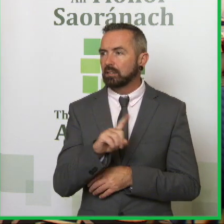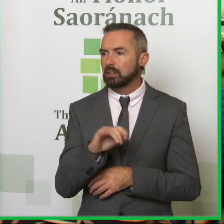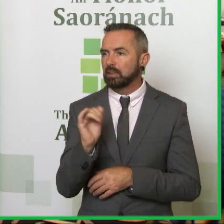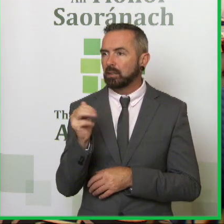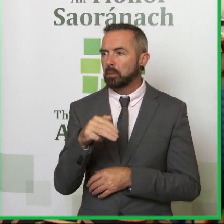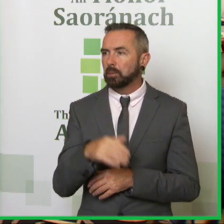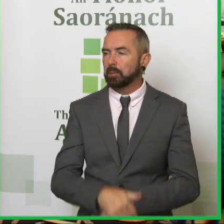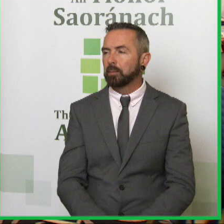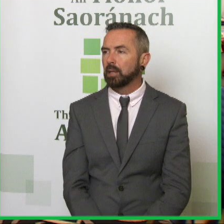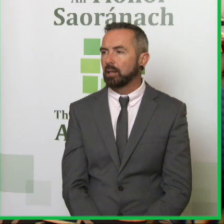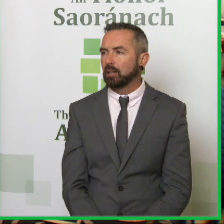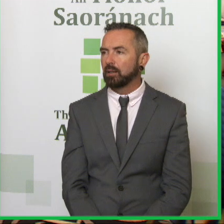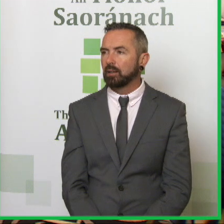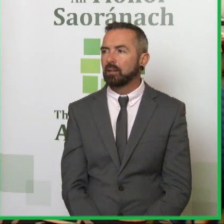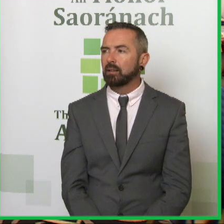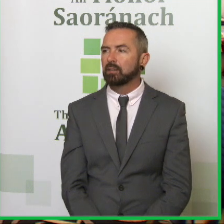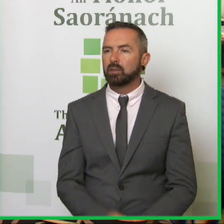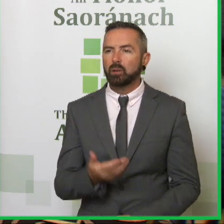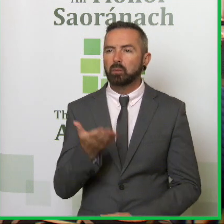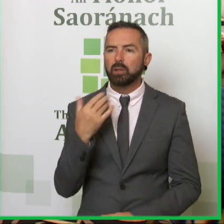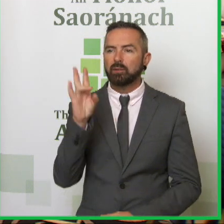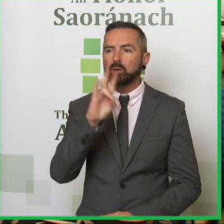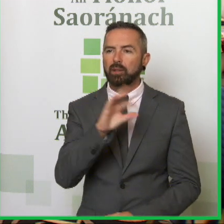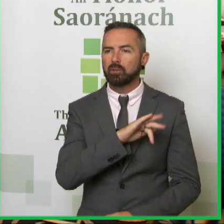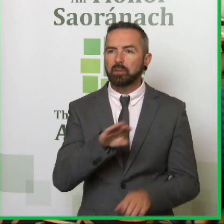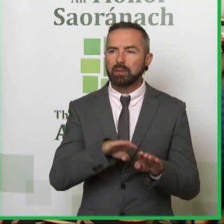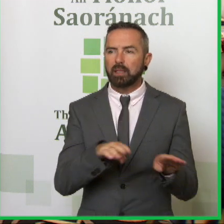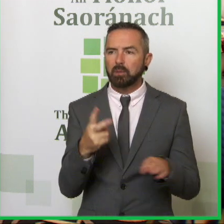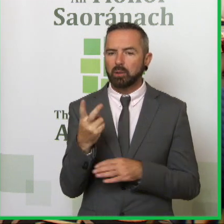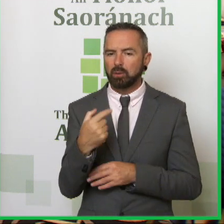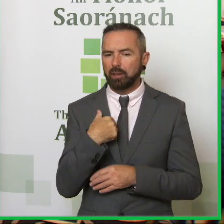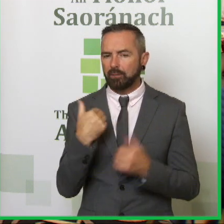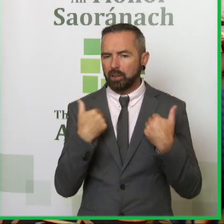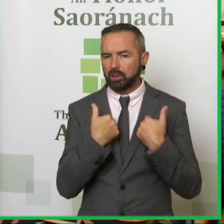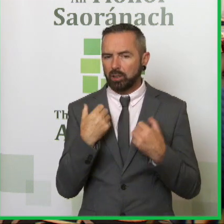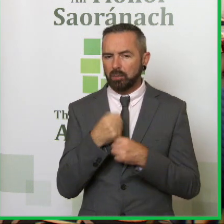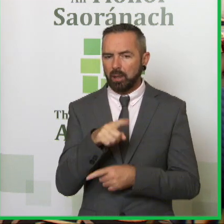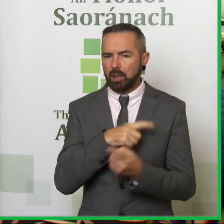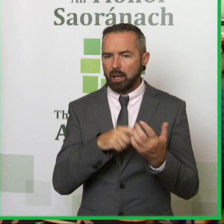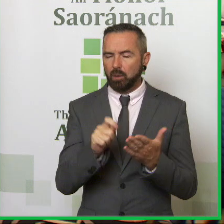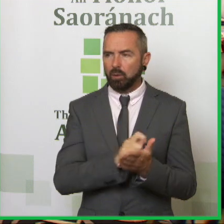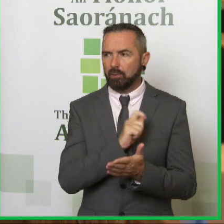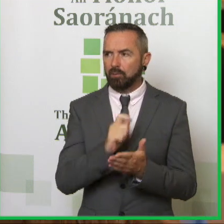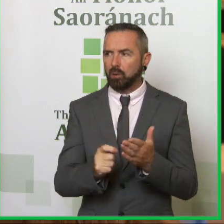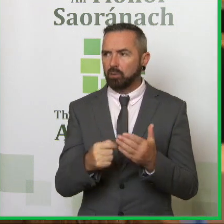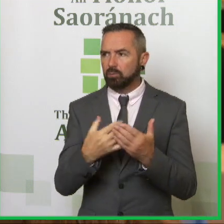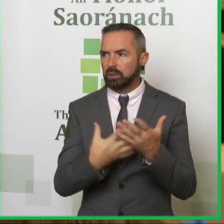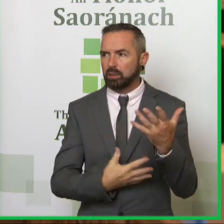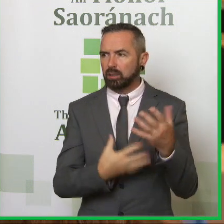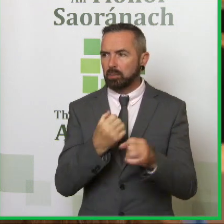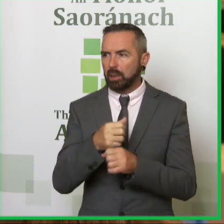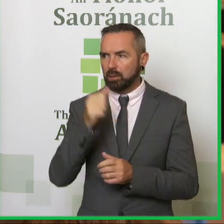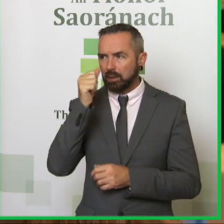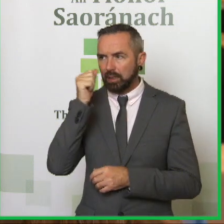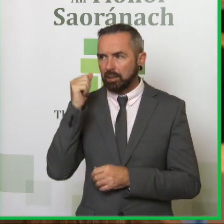Sorry, based on the previous question from table 2, I have a concern about our vote result yesterday on